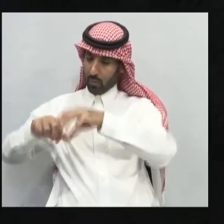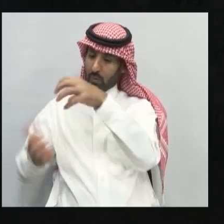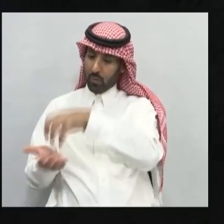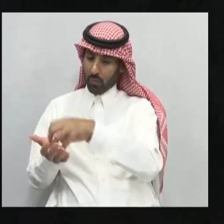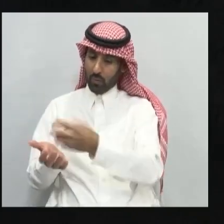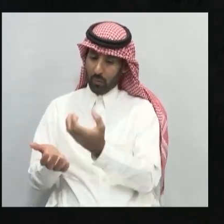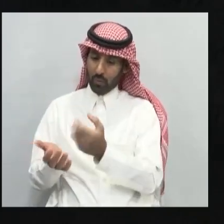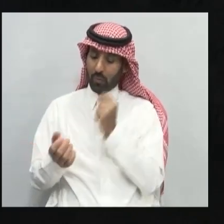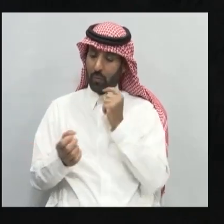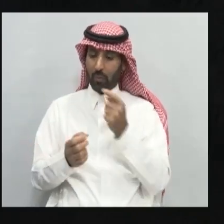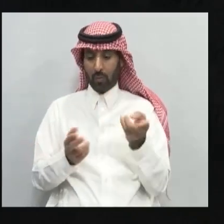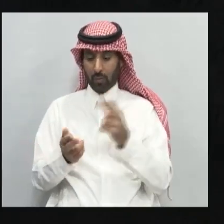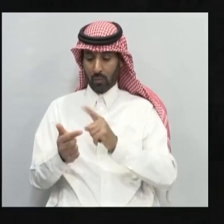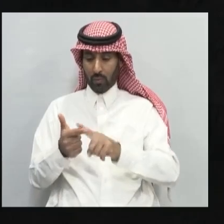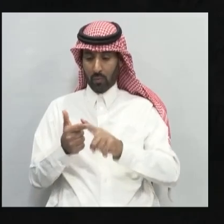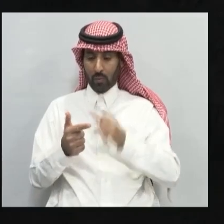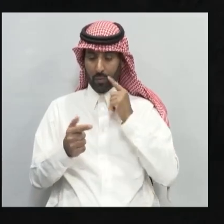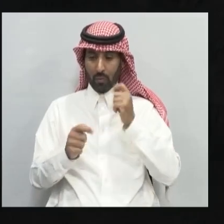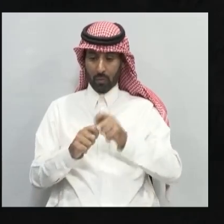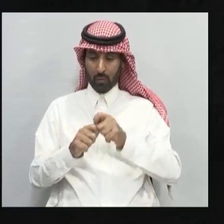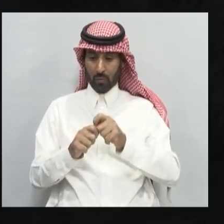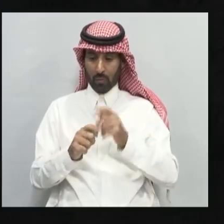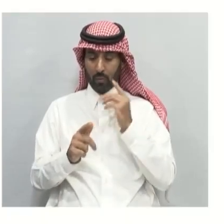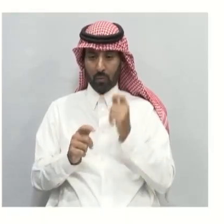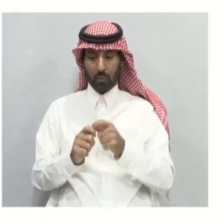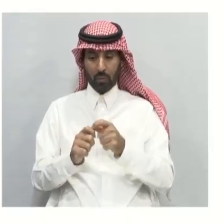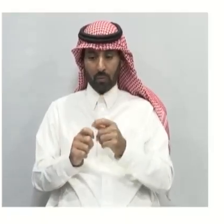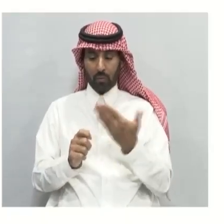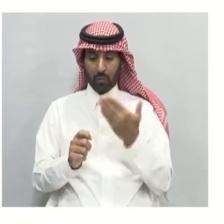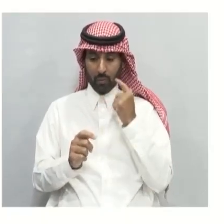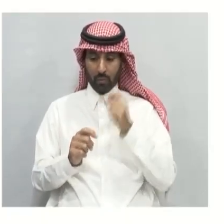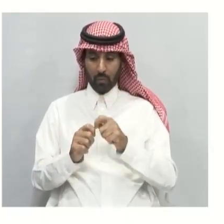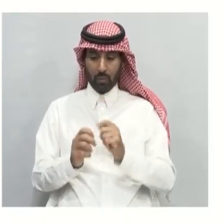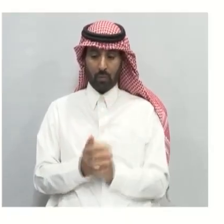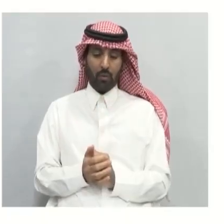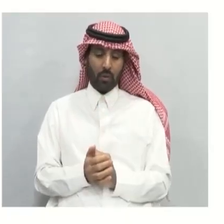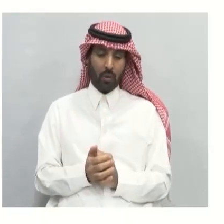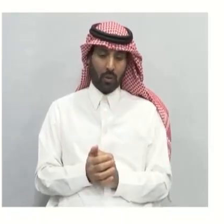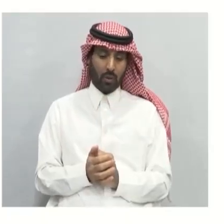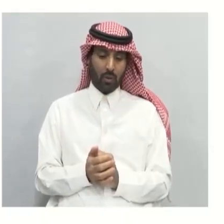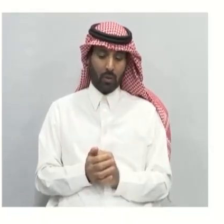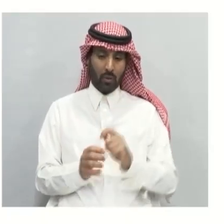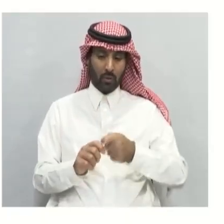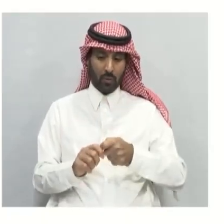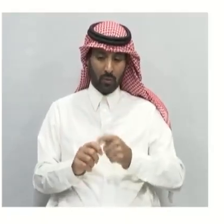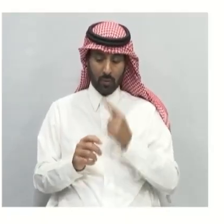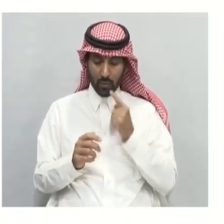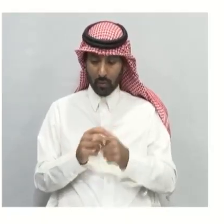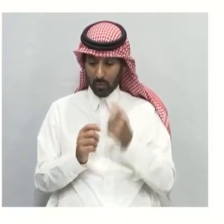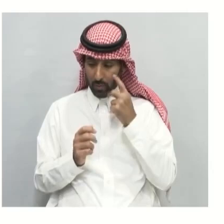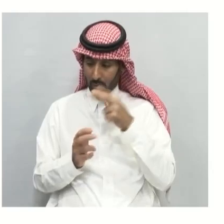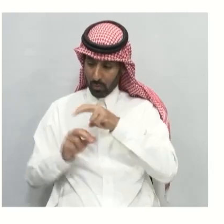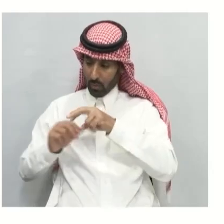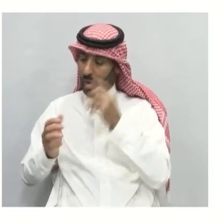discovery, and the other one, which is to make something. So Australia was a